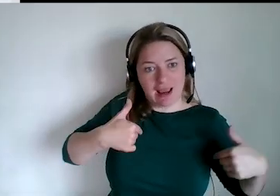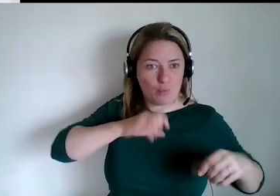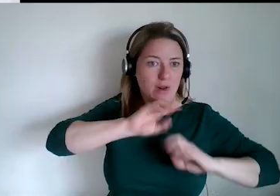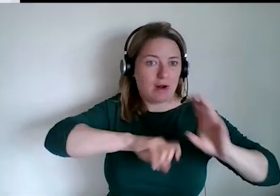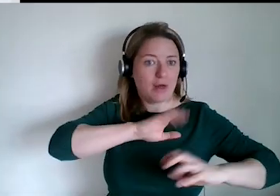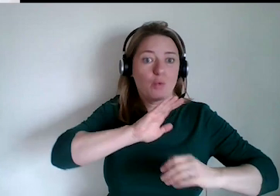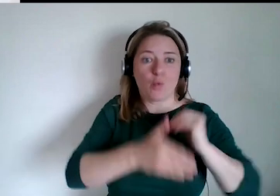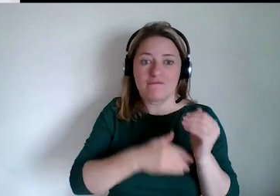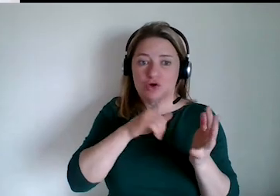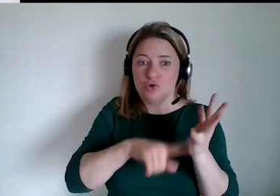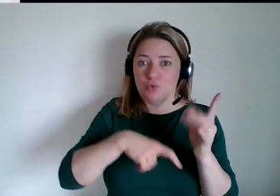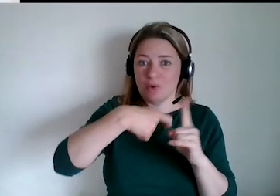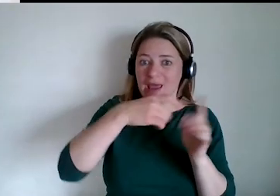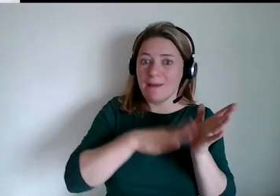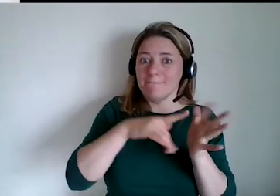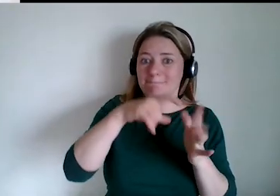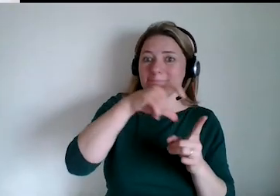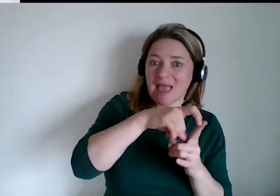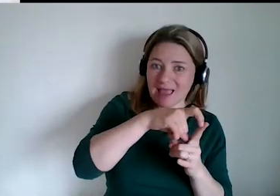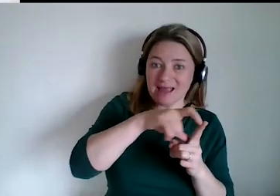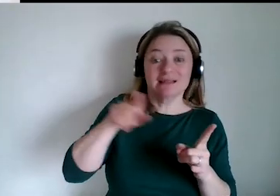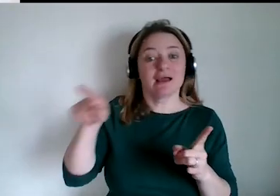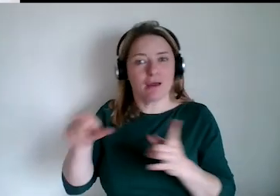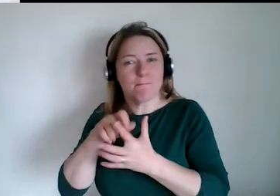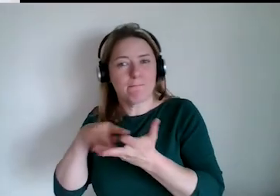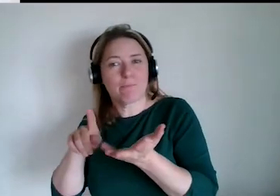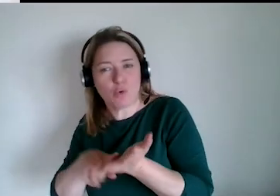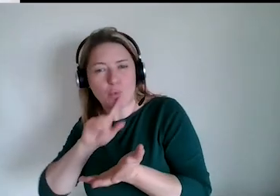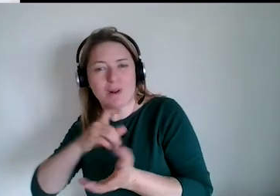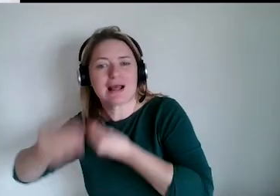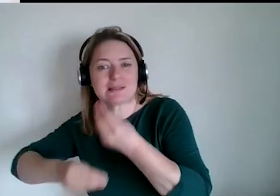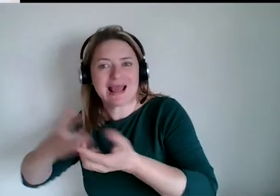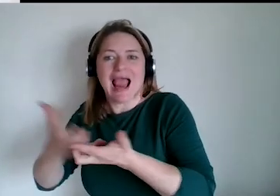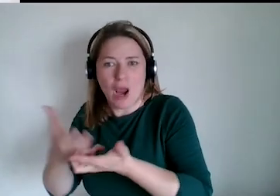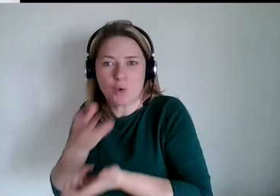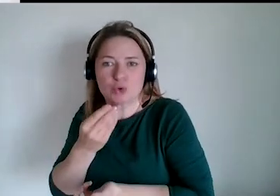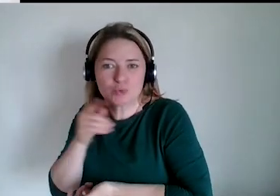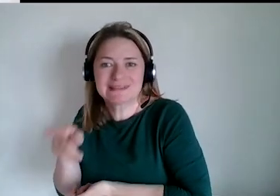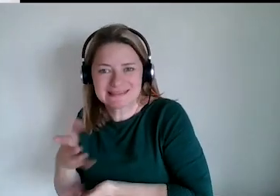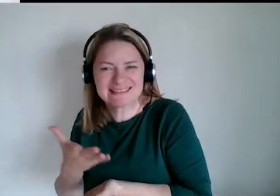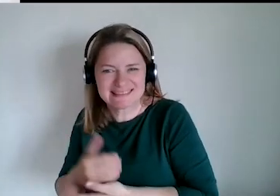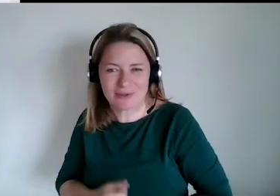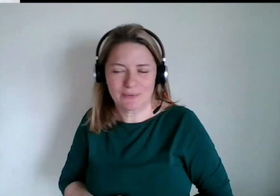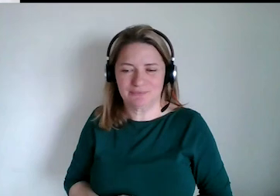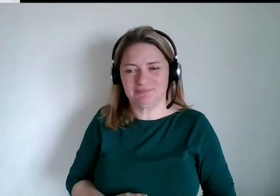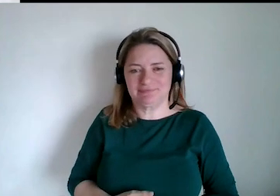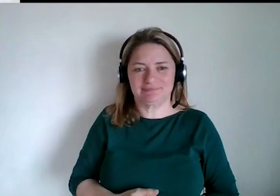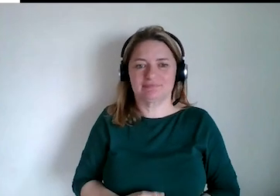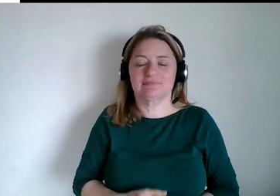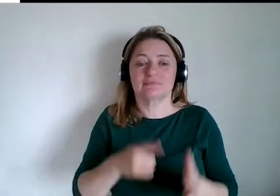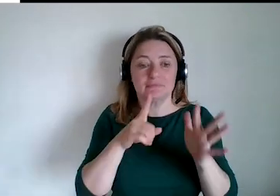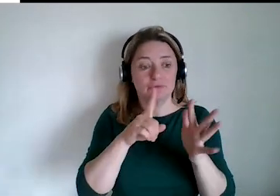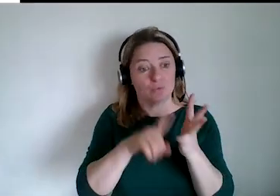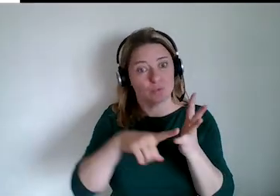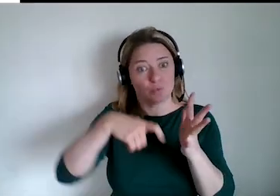about UKMED, but Paul's going to tell you how to use it. So he's much more useful than I am. So